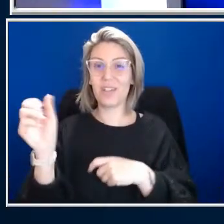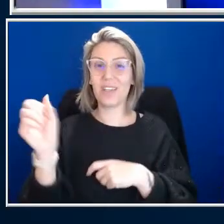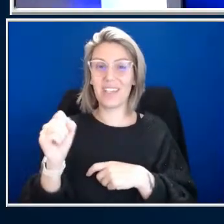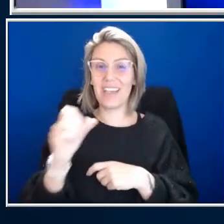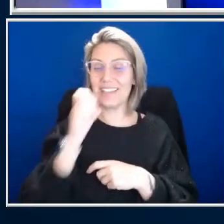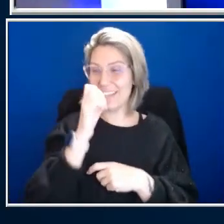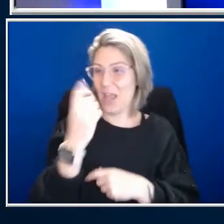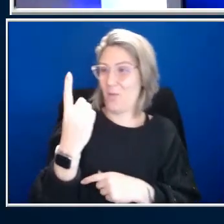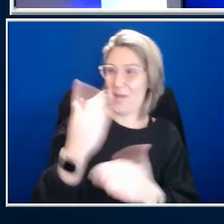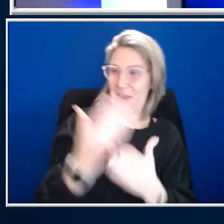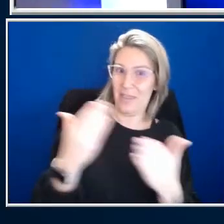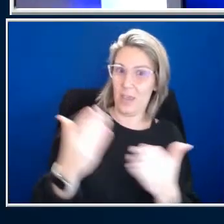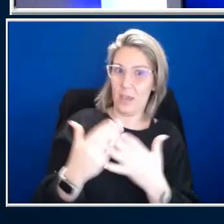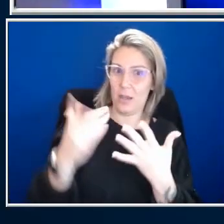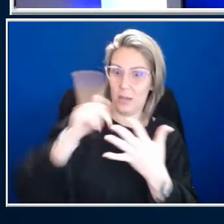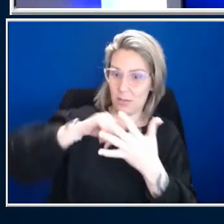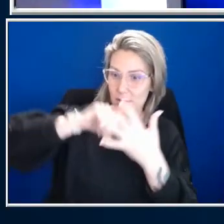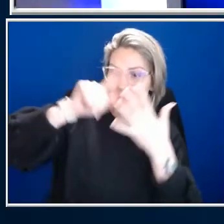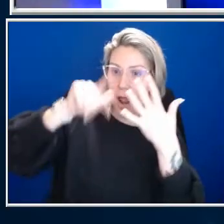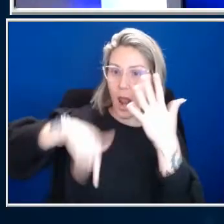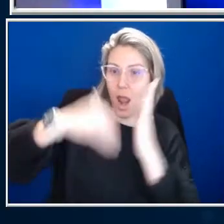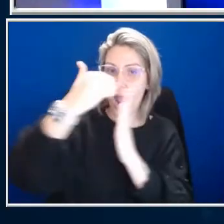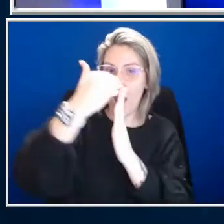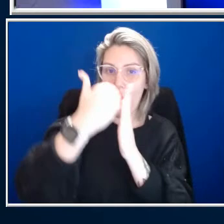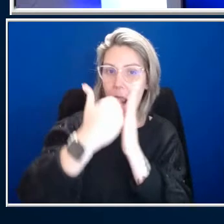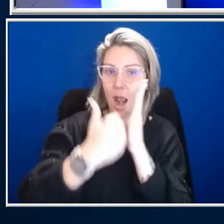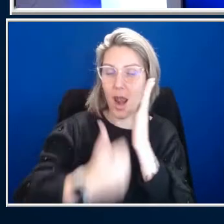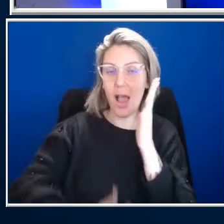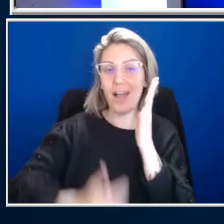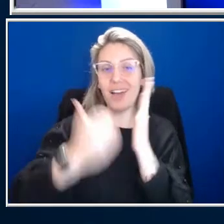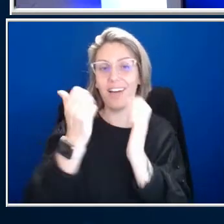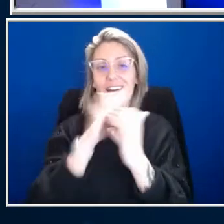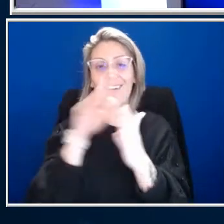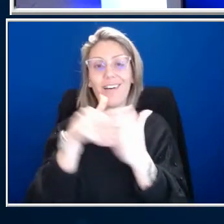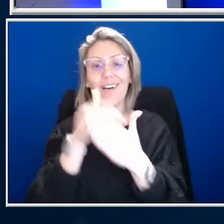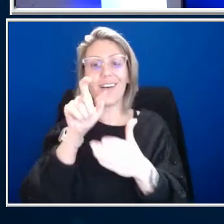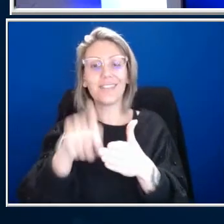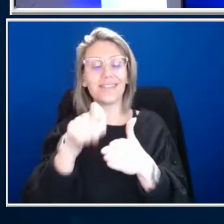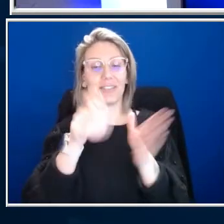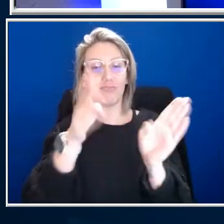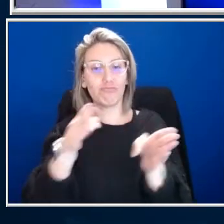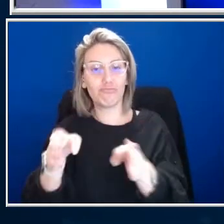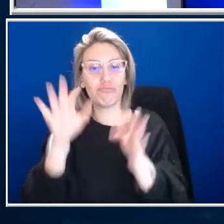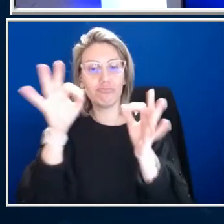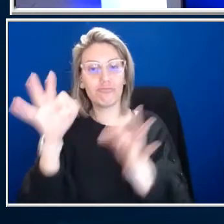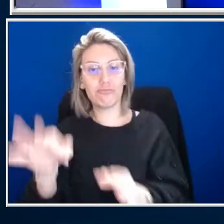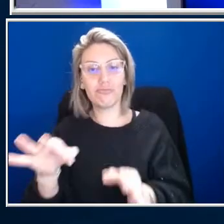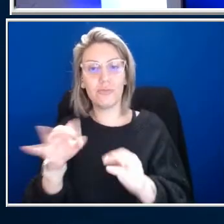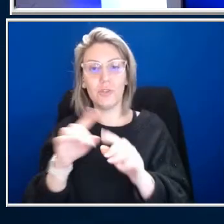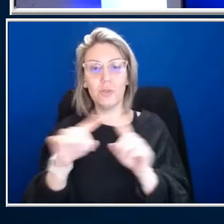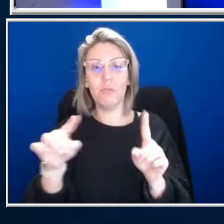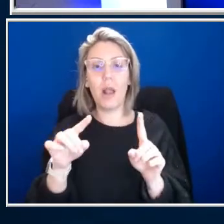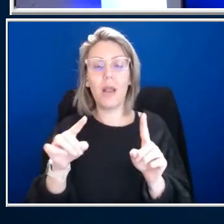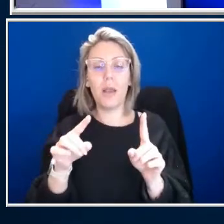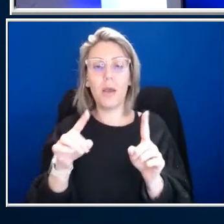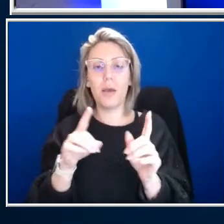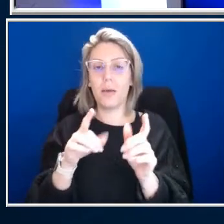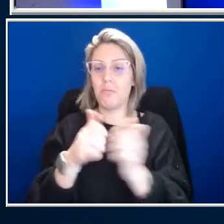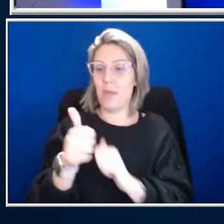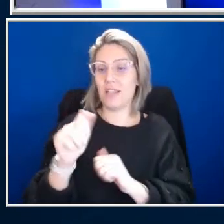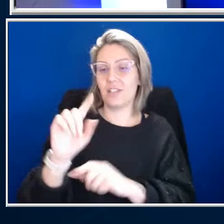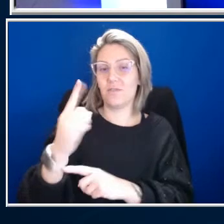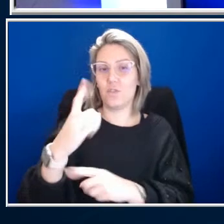thing. It's a list of things Yes. that have to be all in alignment for sure. But getting past that first year is